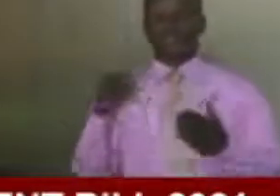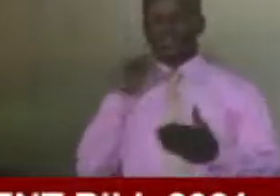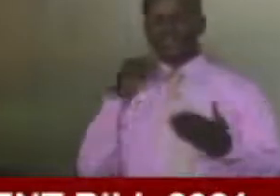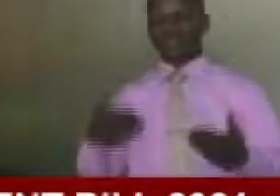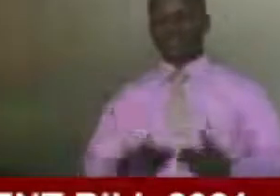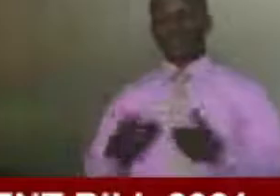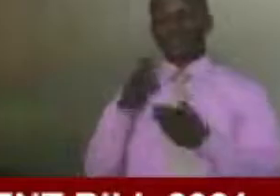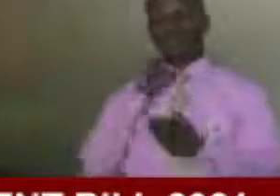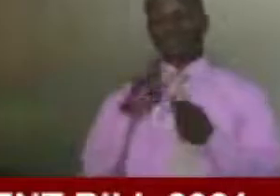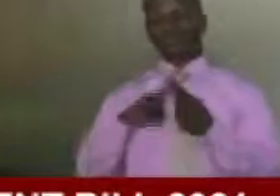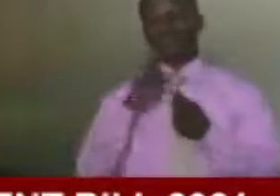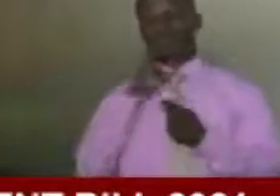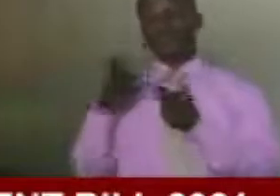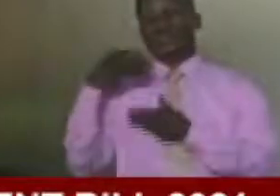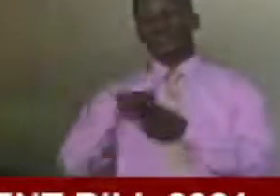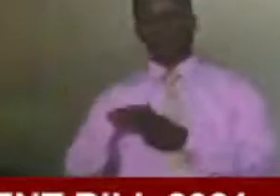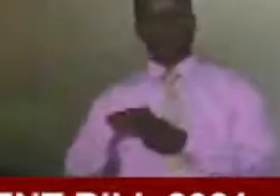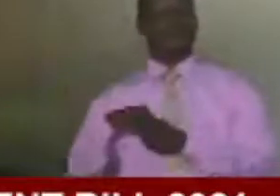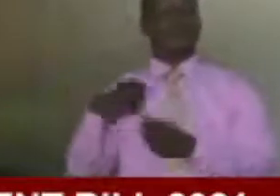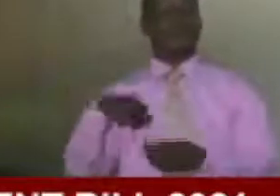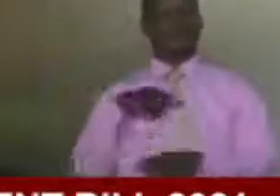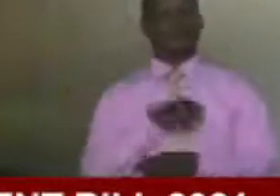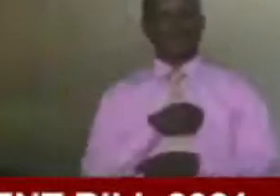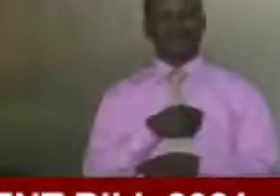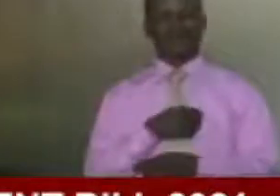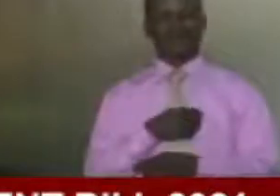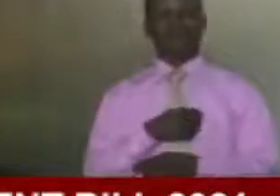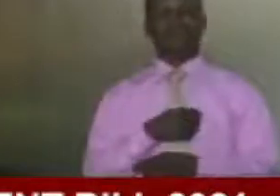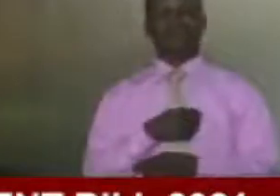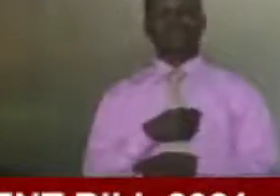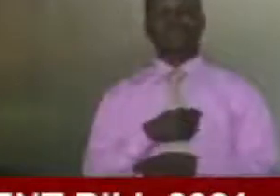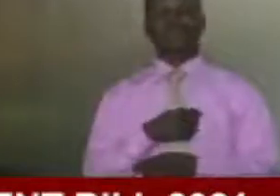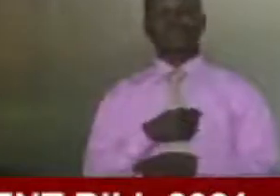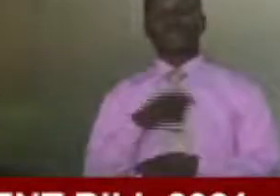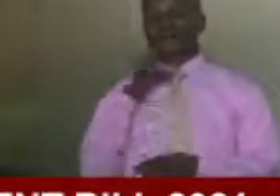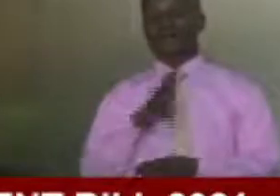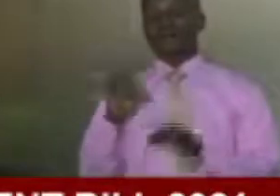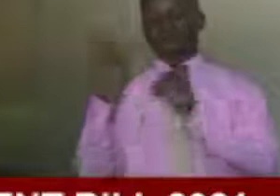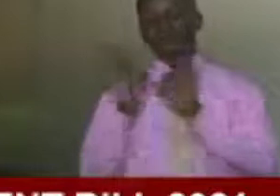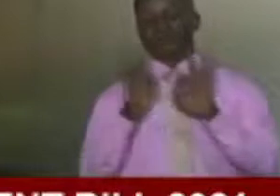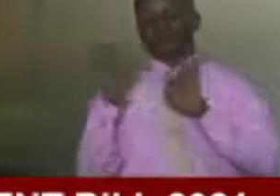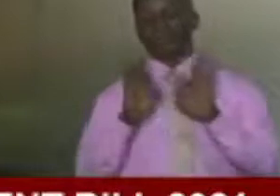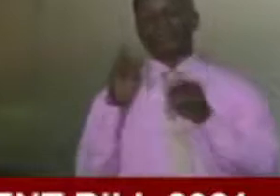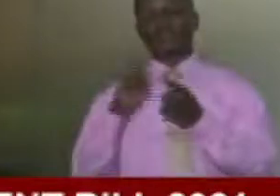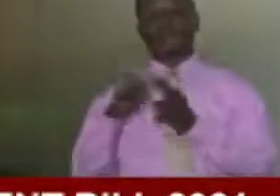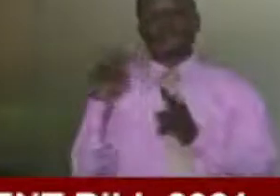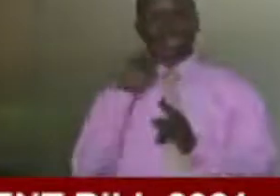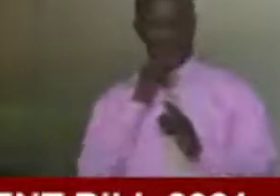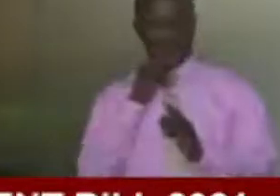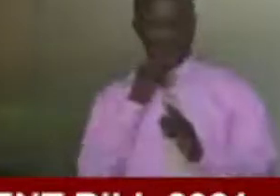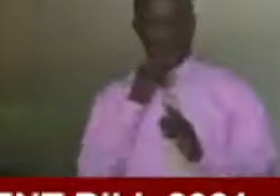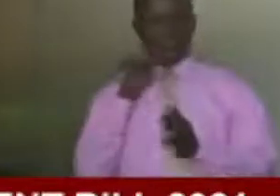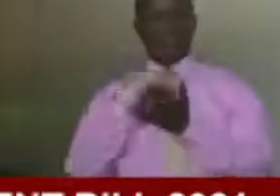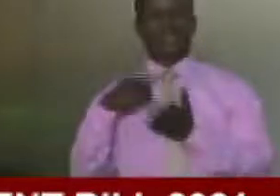party politics. With the political parties, we are preaching to the Nigerians that we want youth, we